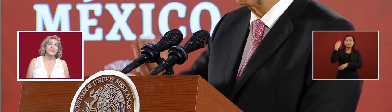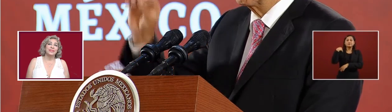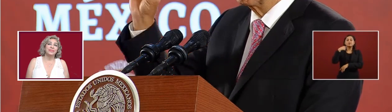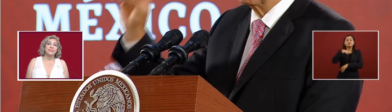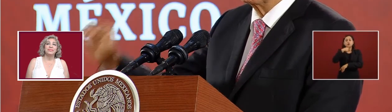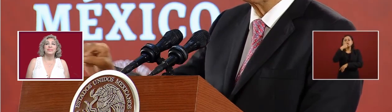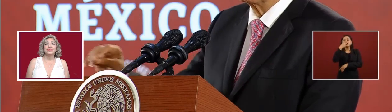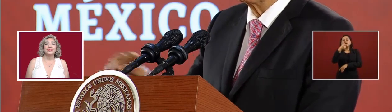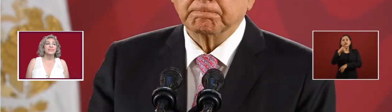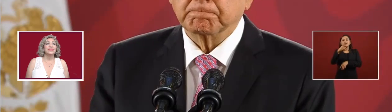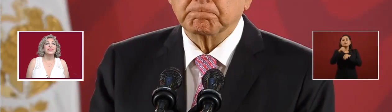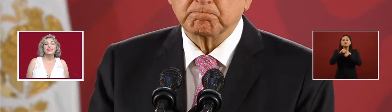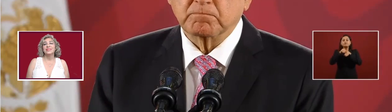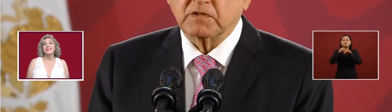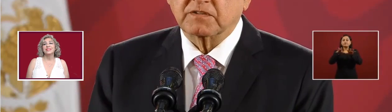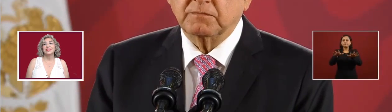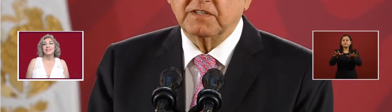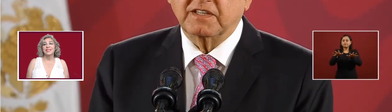Um,